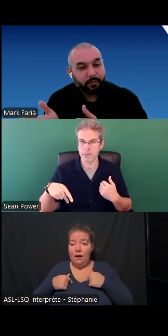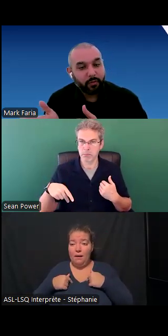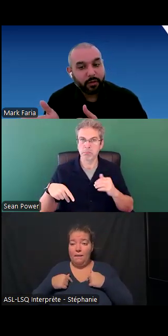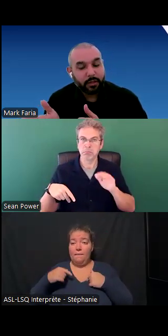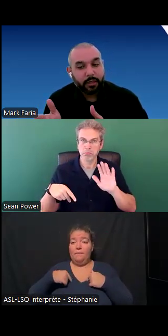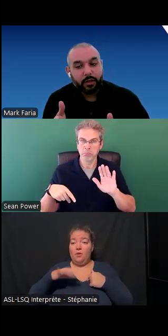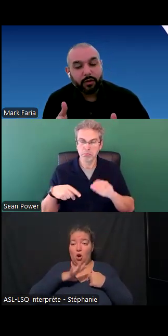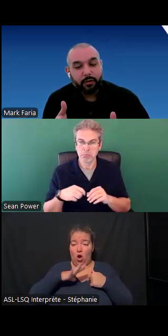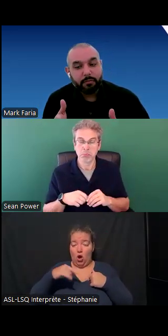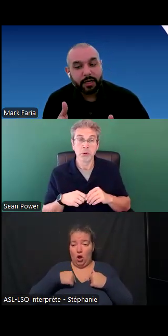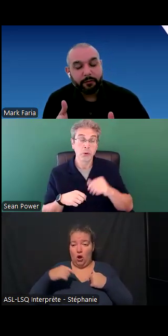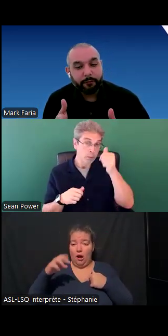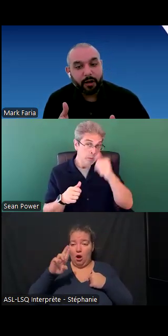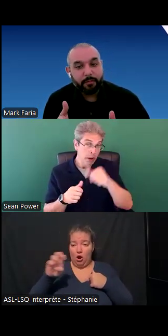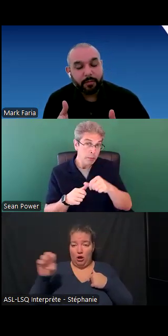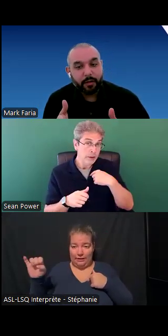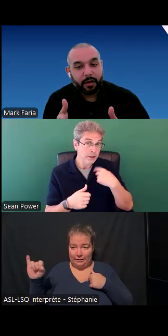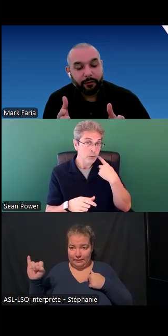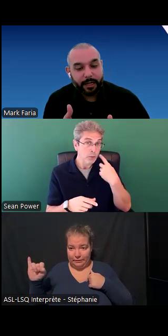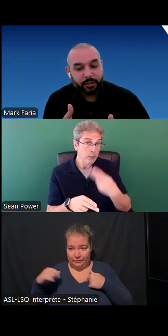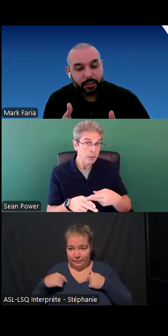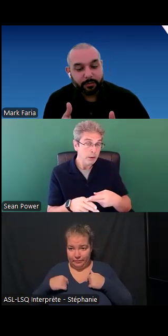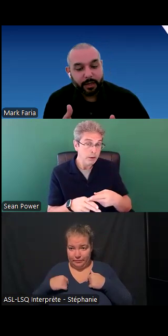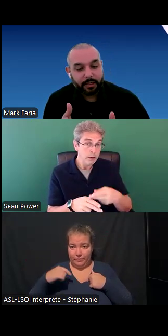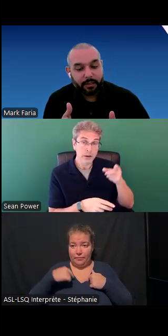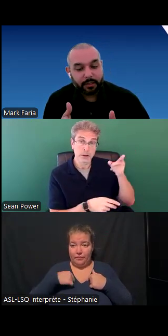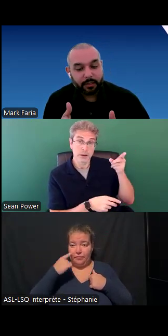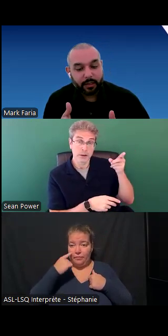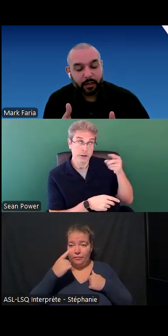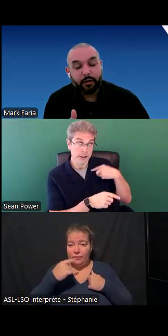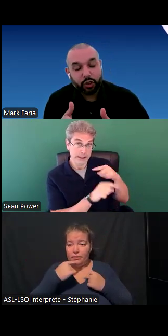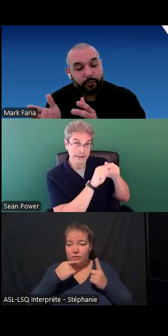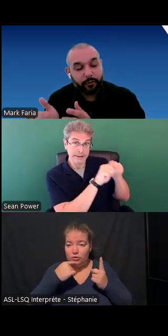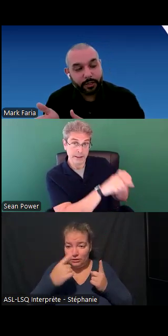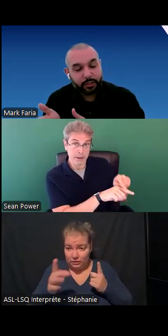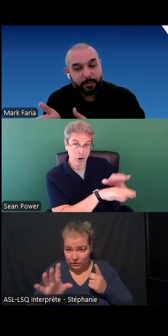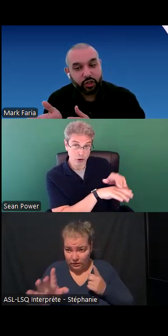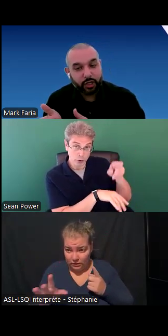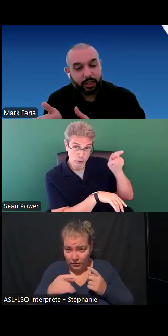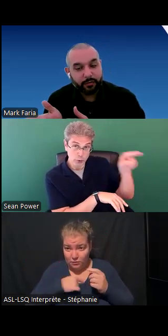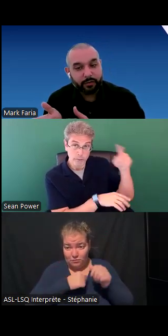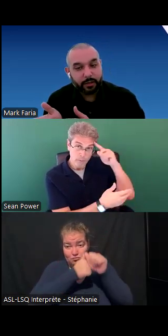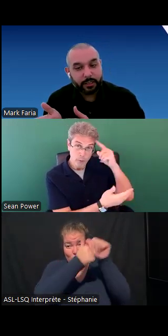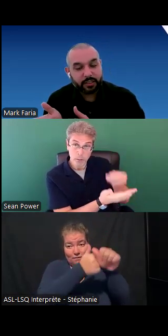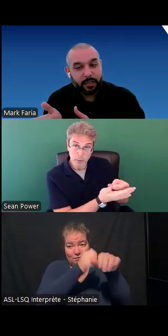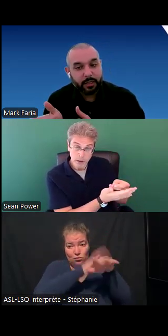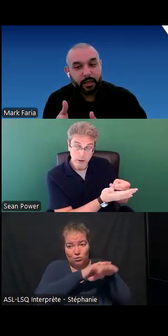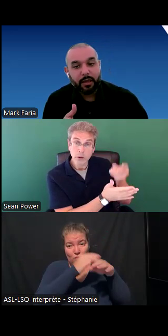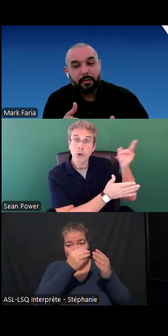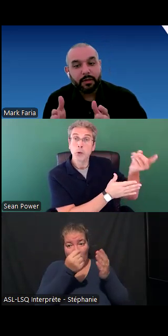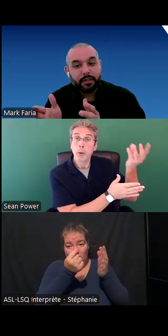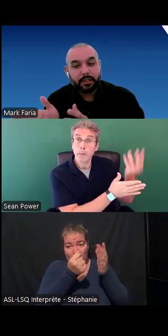said before, money from a financially dependent to a financially dependent child if they have an